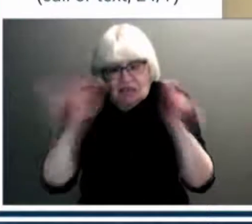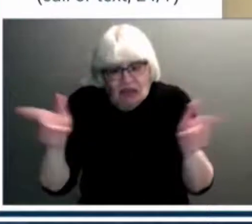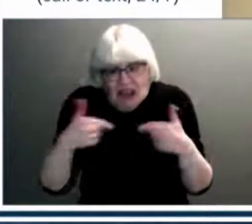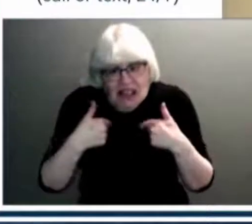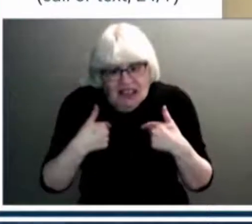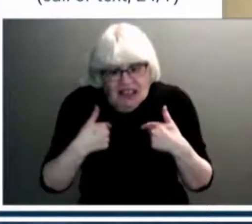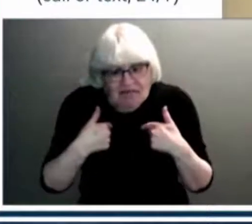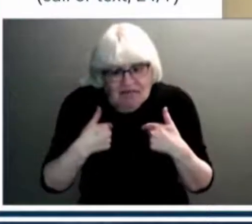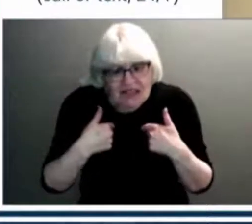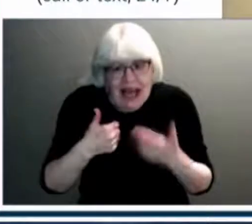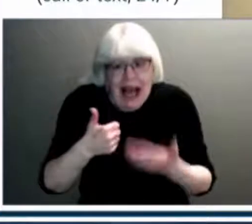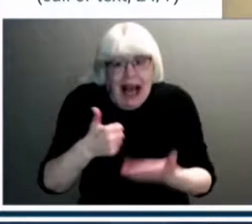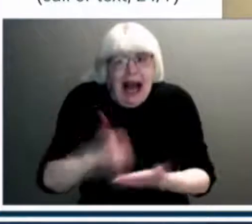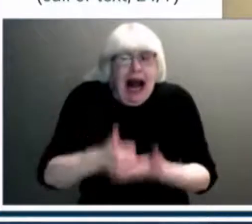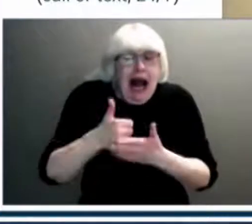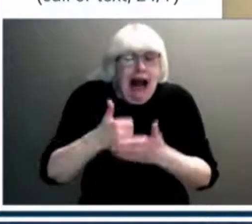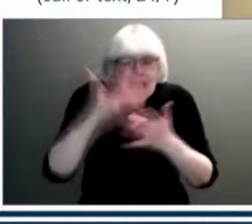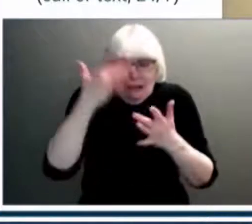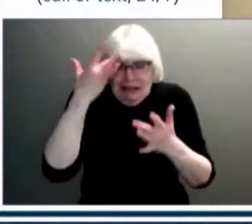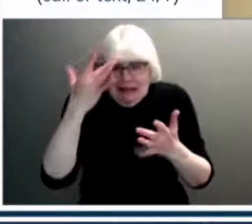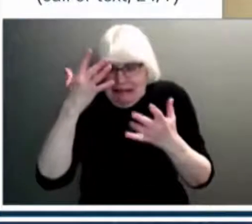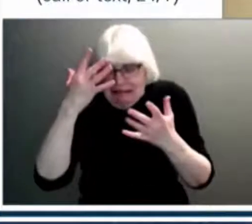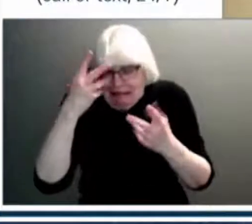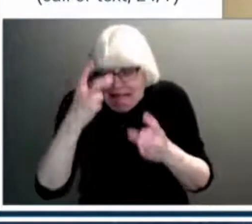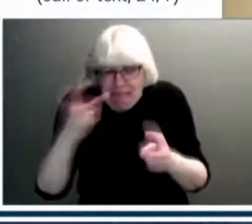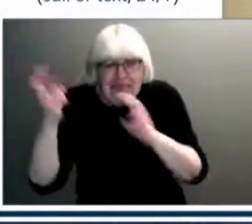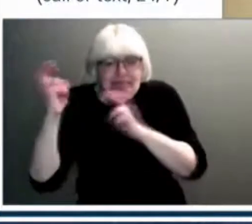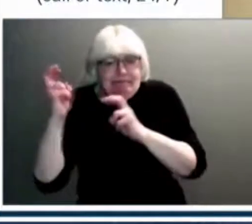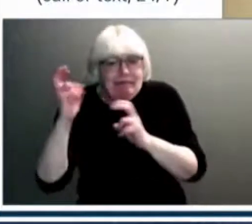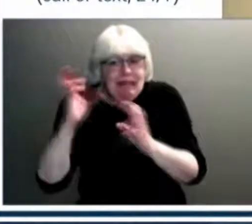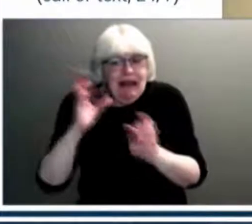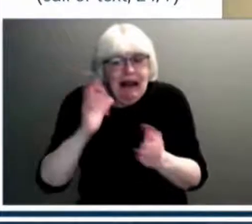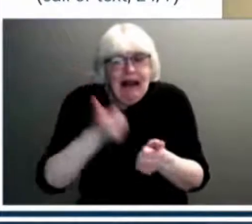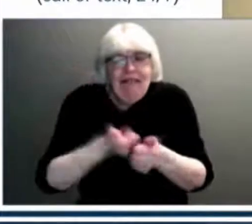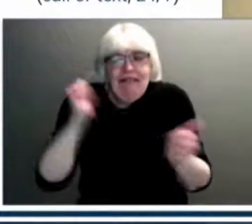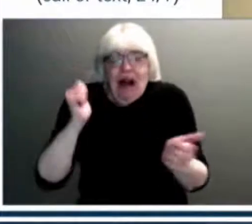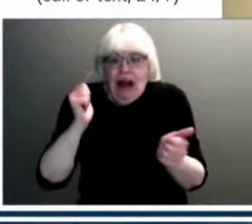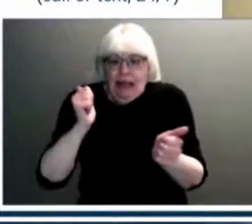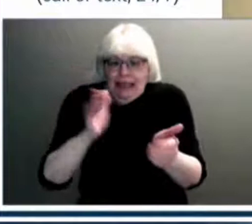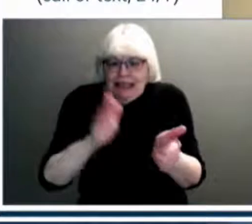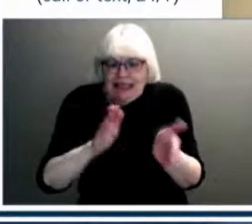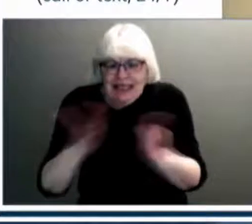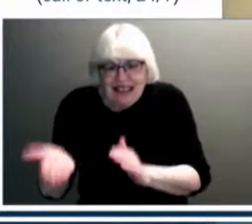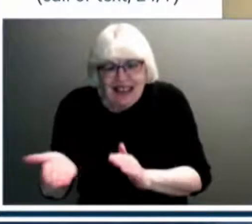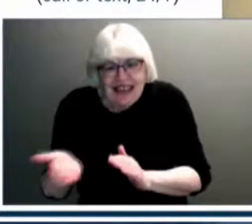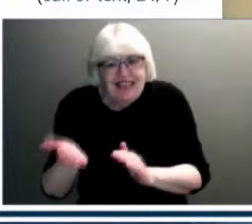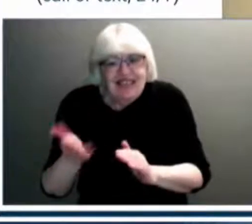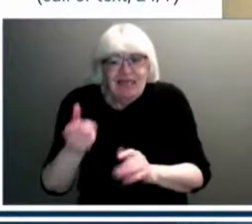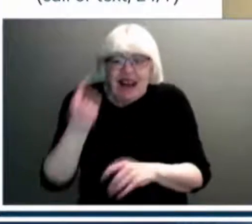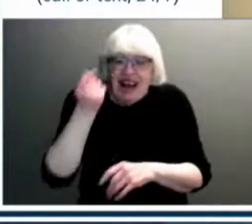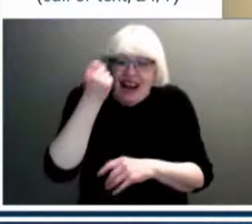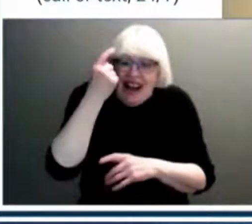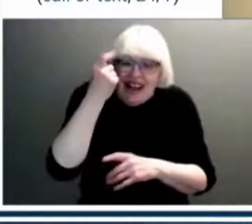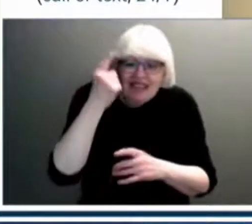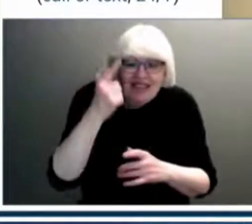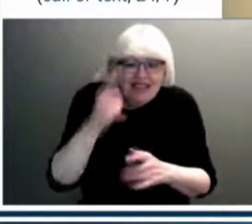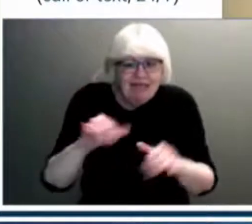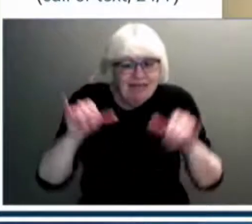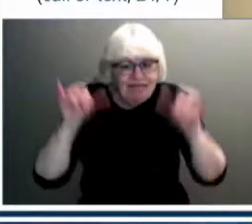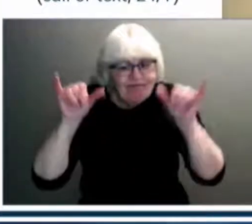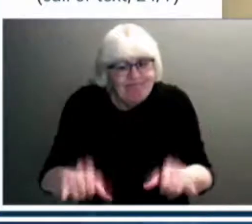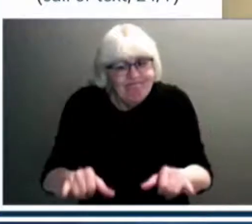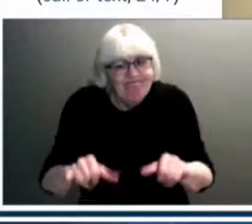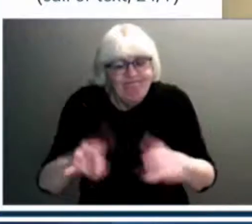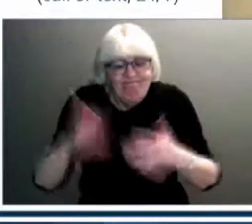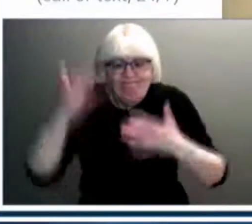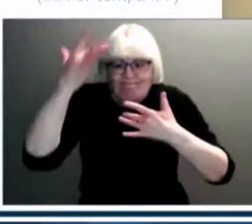what we're looking to prevent. But unfortunately, this is not true for everyone. And I'm sure if you ask the people in hospital or the